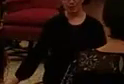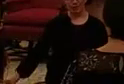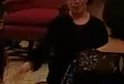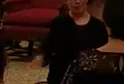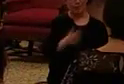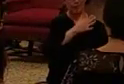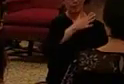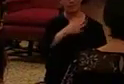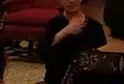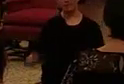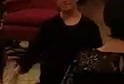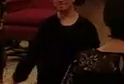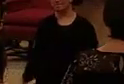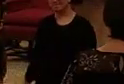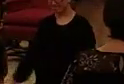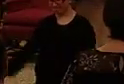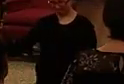You see,